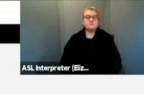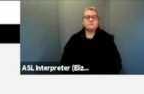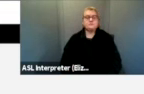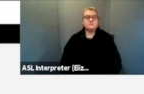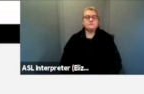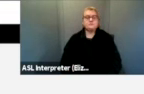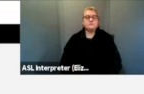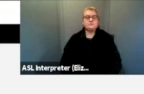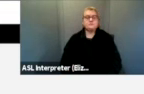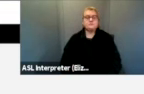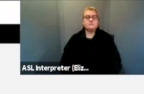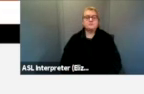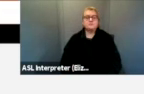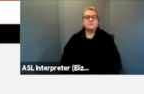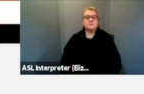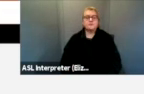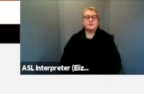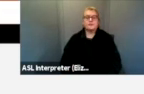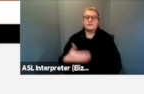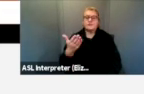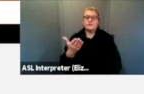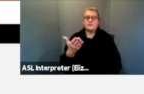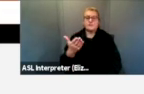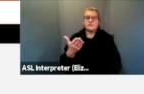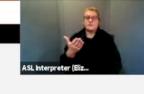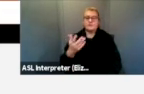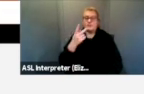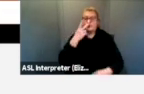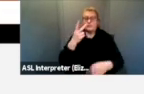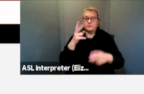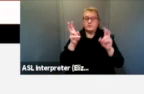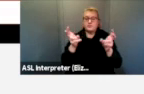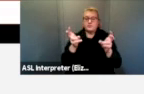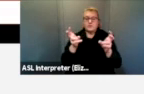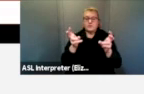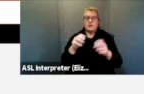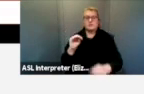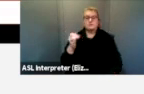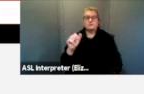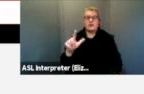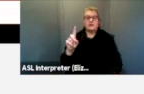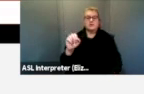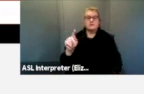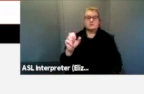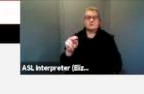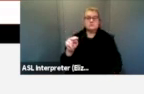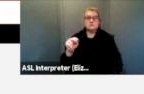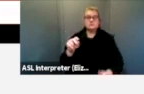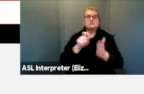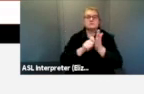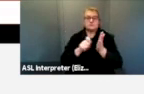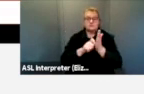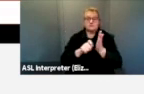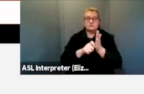So to demonstrate this on the screen, you will now see a quote from Michael Dalton, who wrote The Country Justice. So